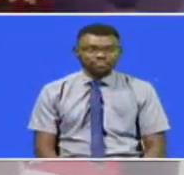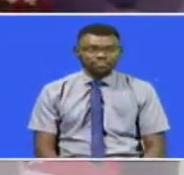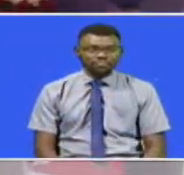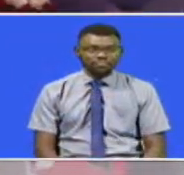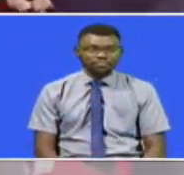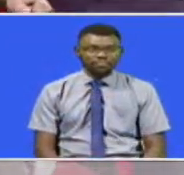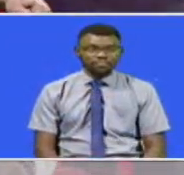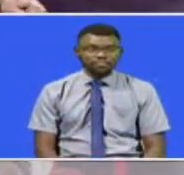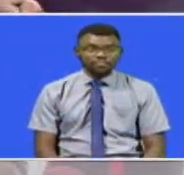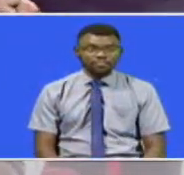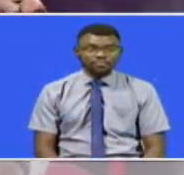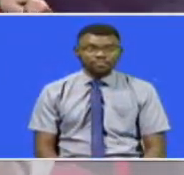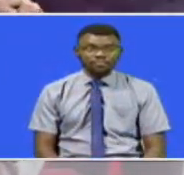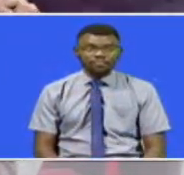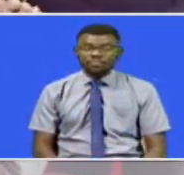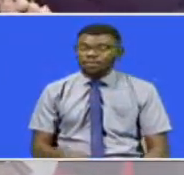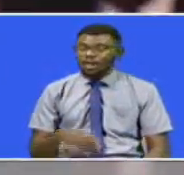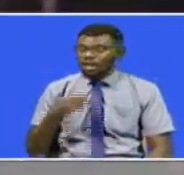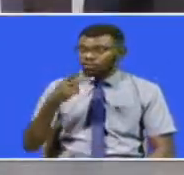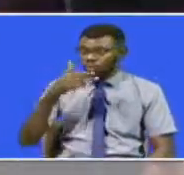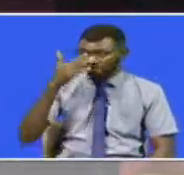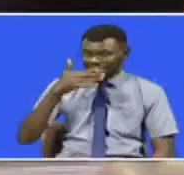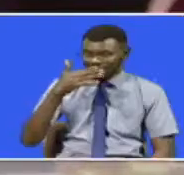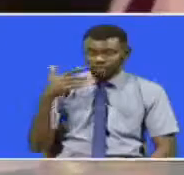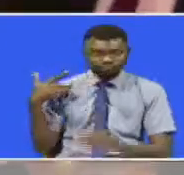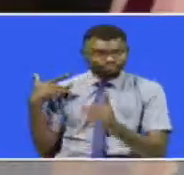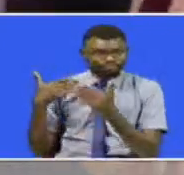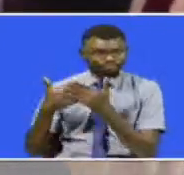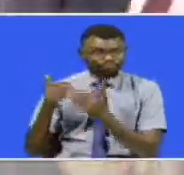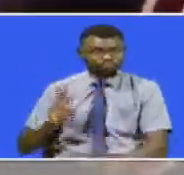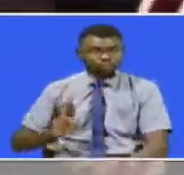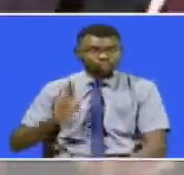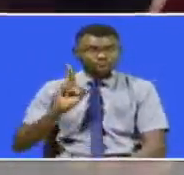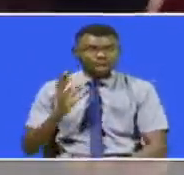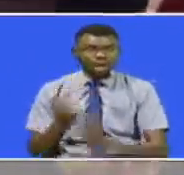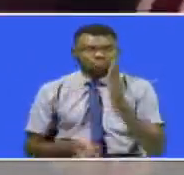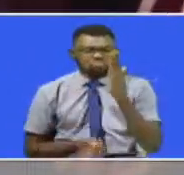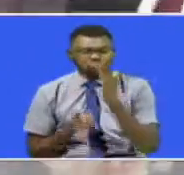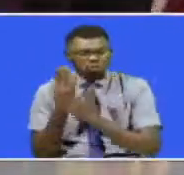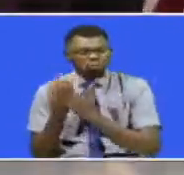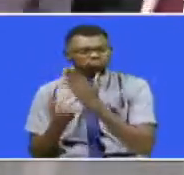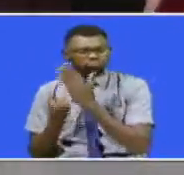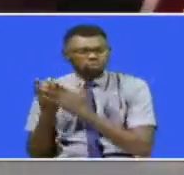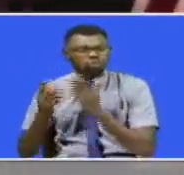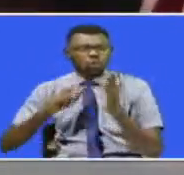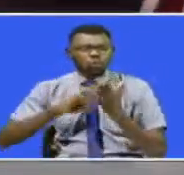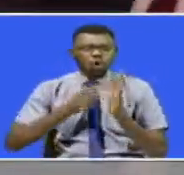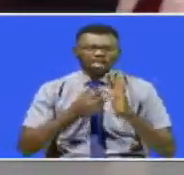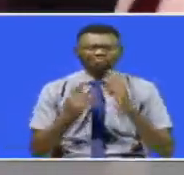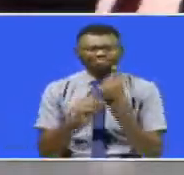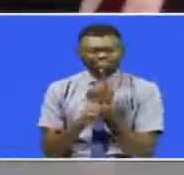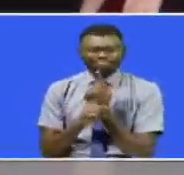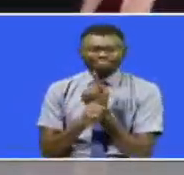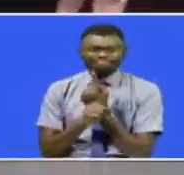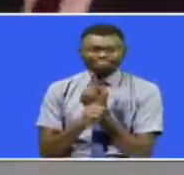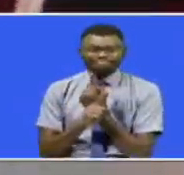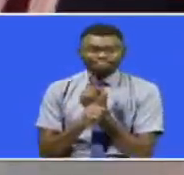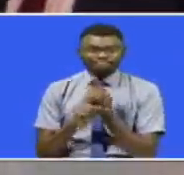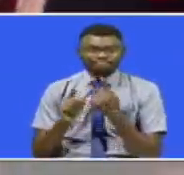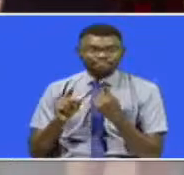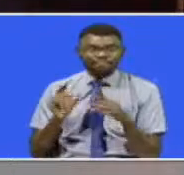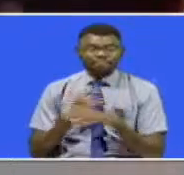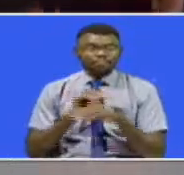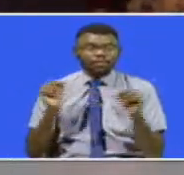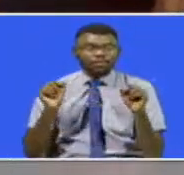For the second day running, President Uhuru Kenyatta spent his day commissioning projects that will form part of his legacy. The president,